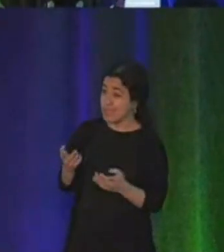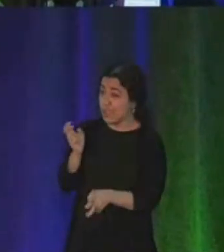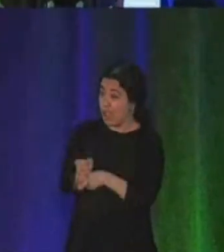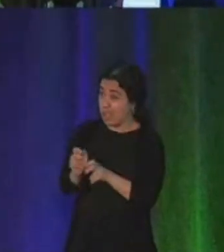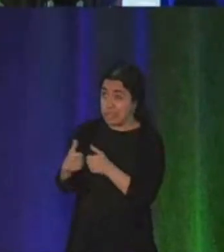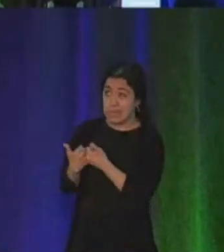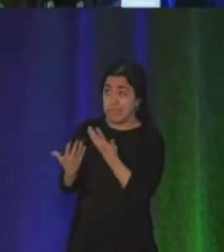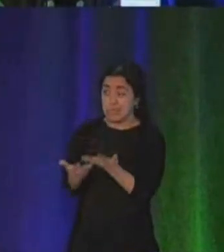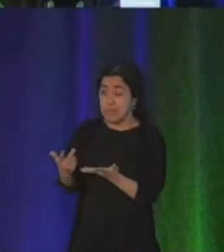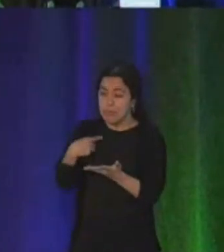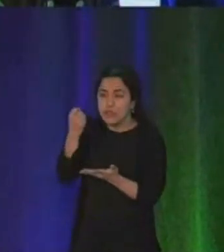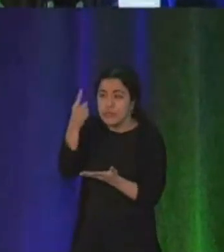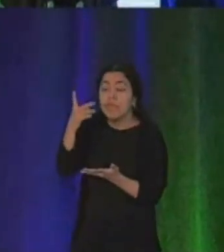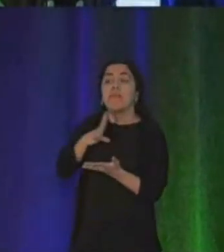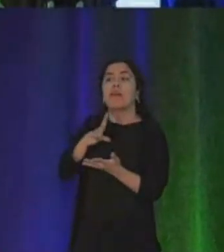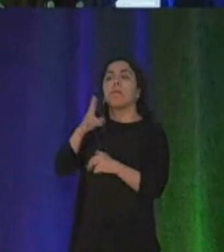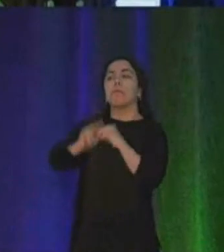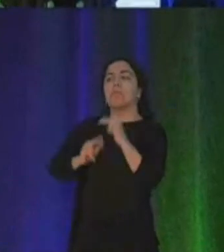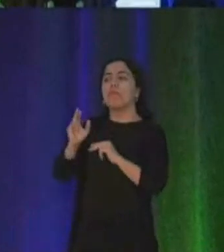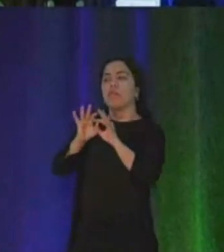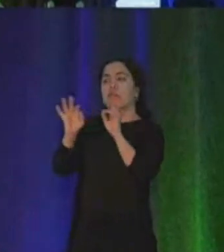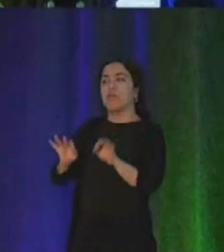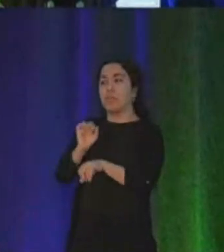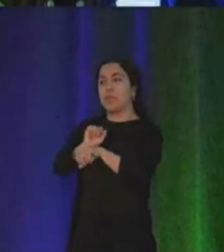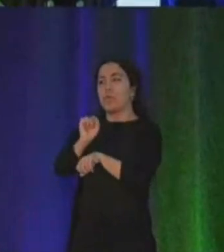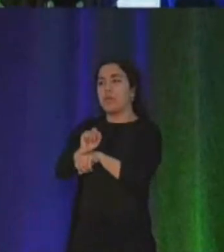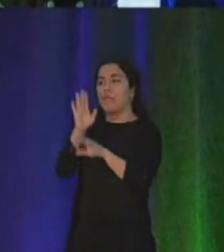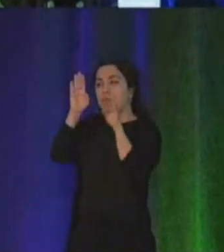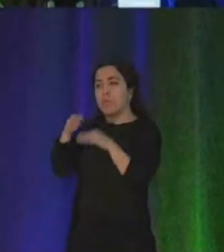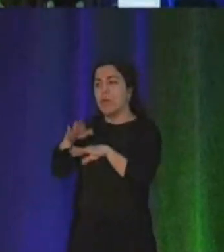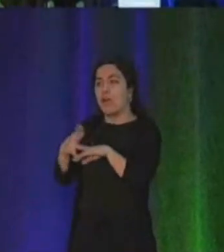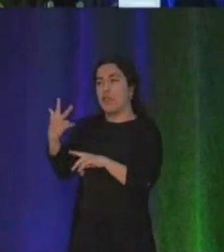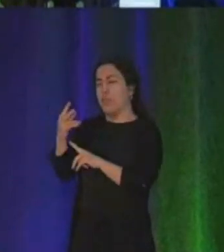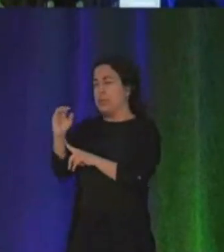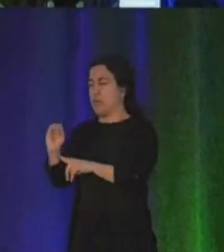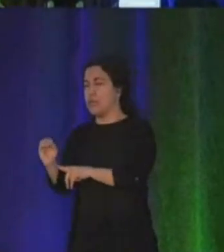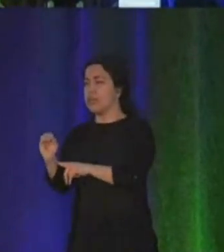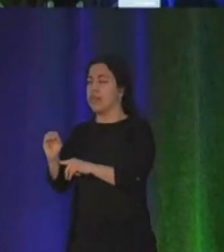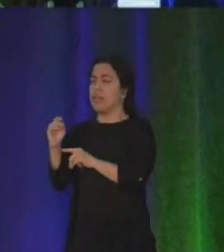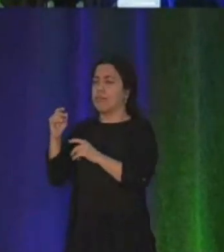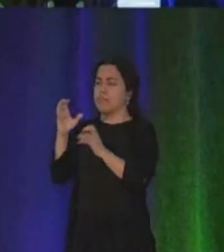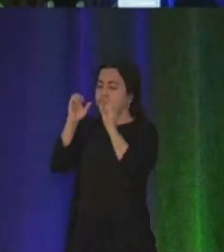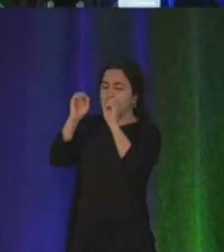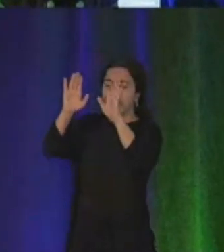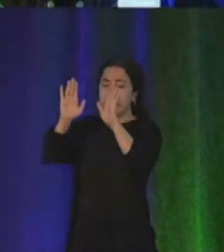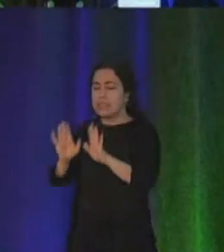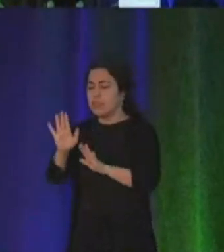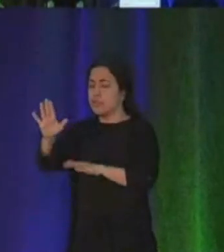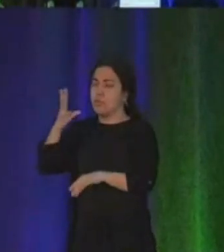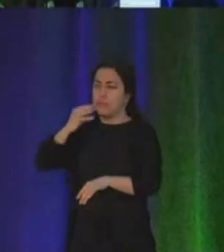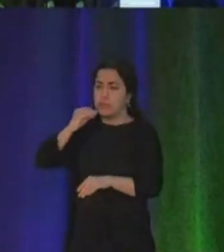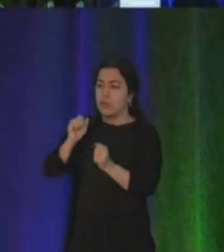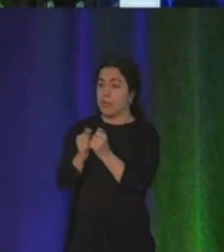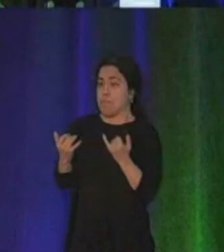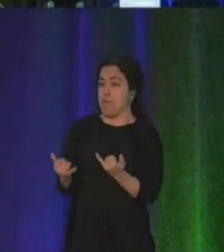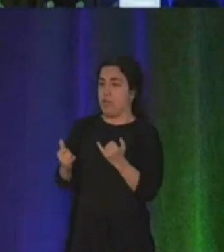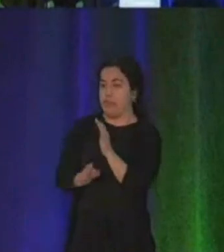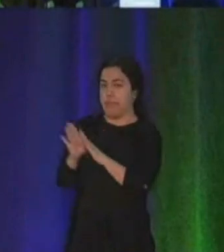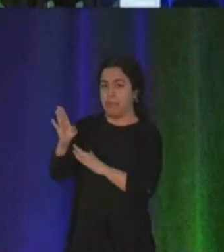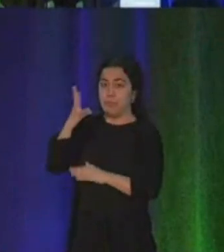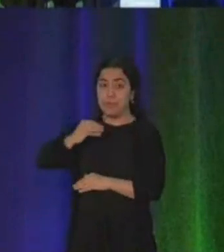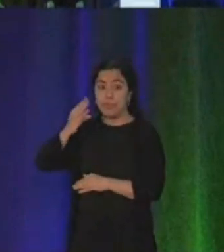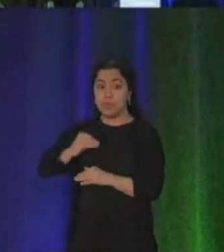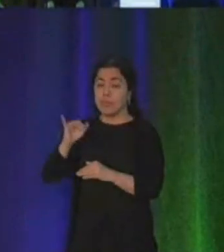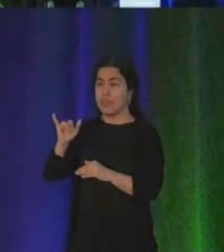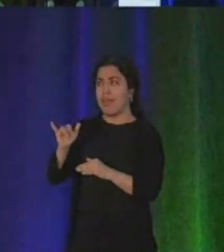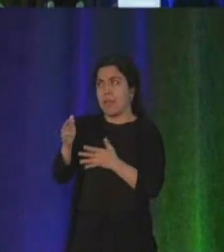understand that. So we build a framework that is focused on that 3% and building a fantastic experience with modern developer experience to the